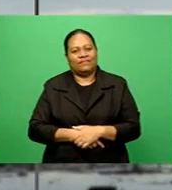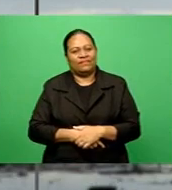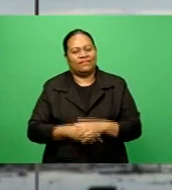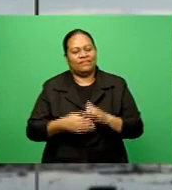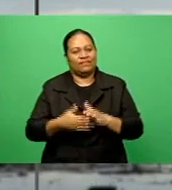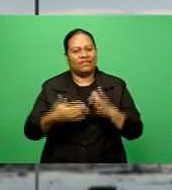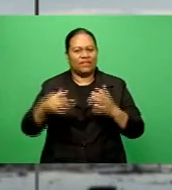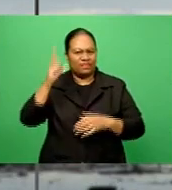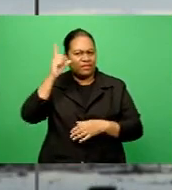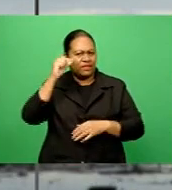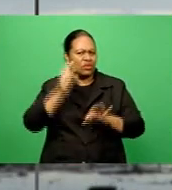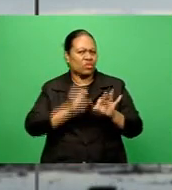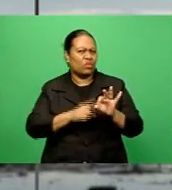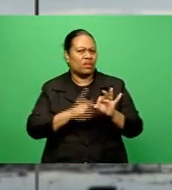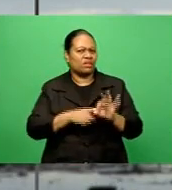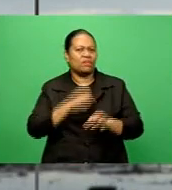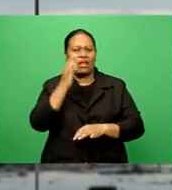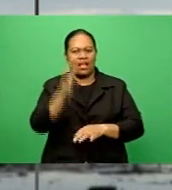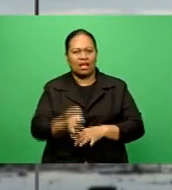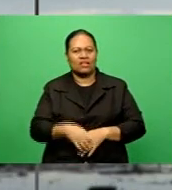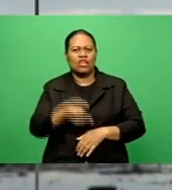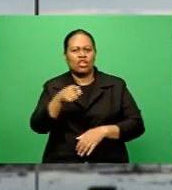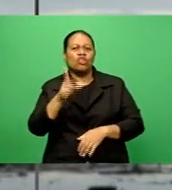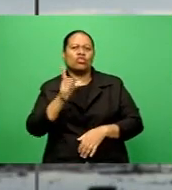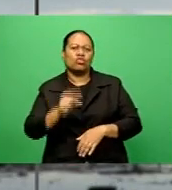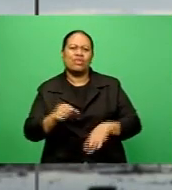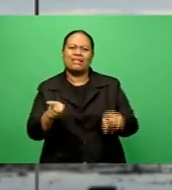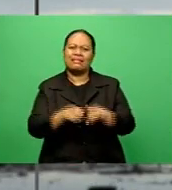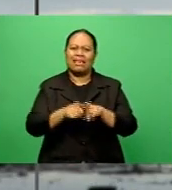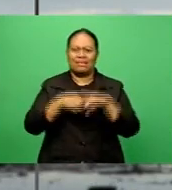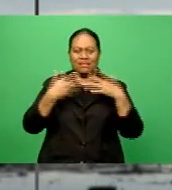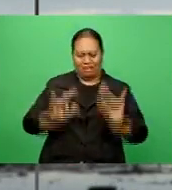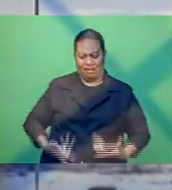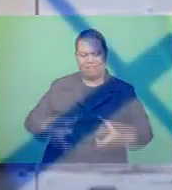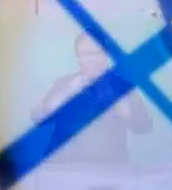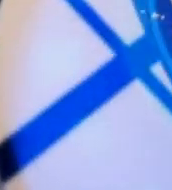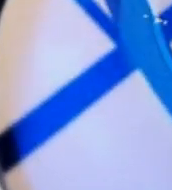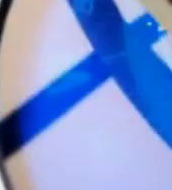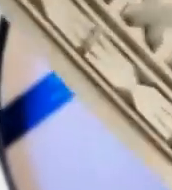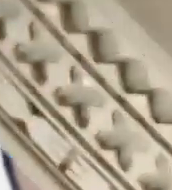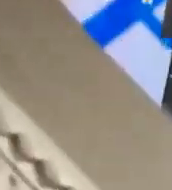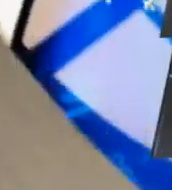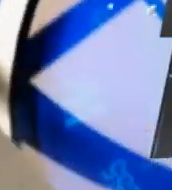And in Fijian Pulse, we asked, are you doing Kalavata this Christmas?